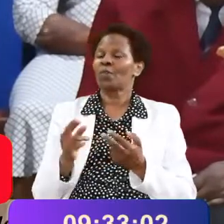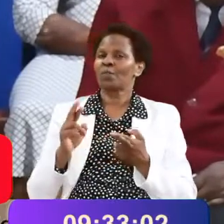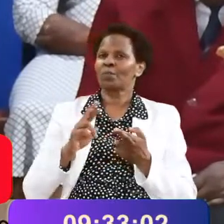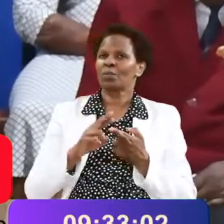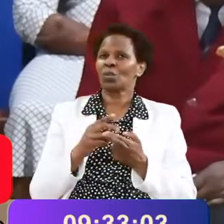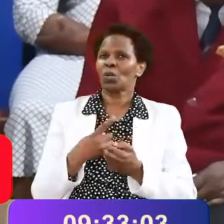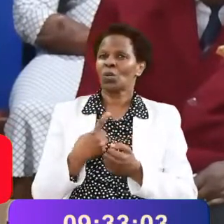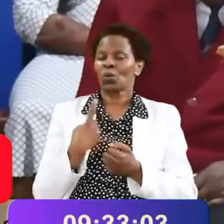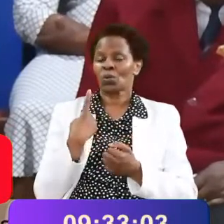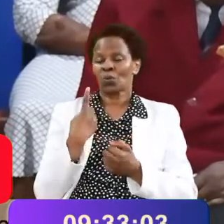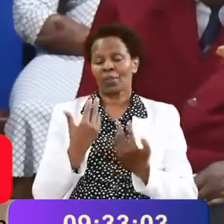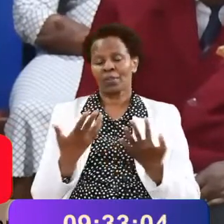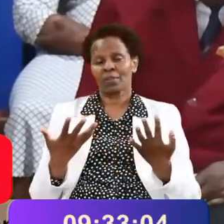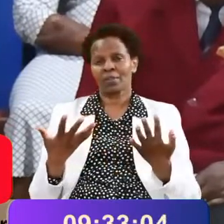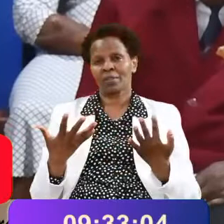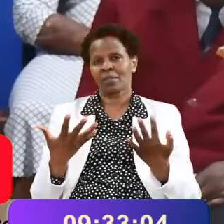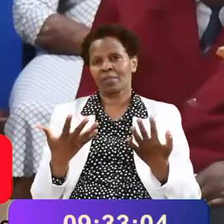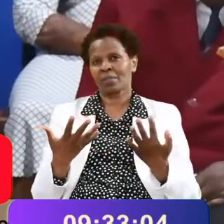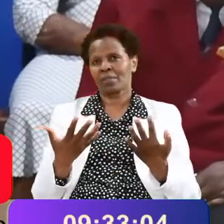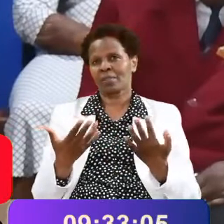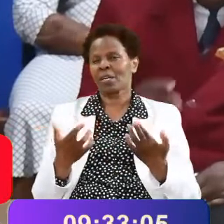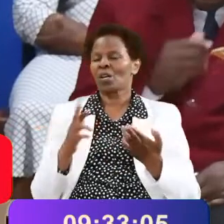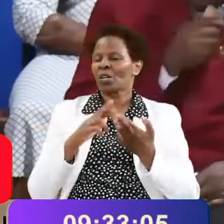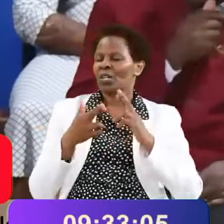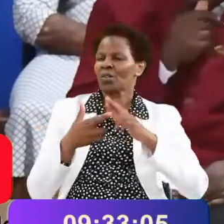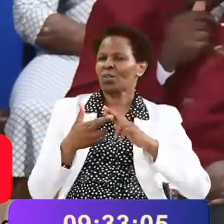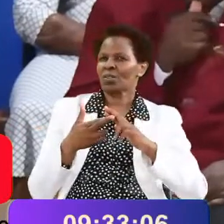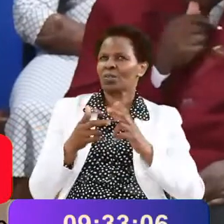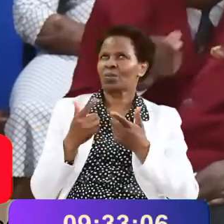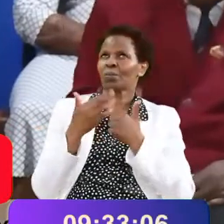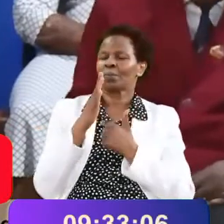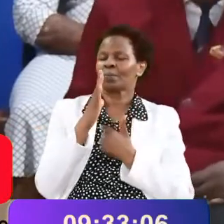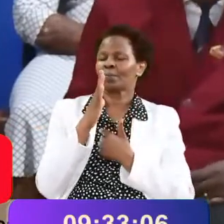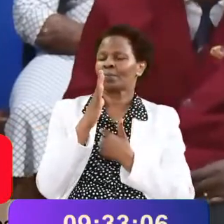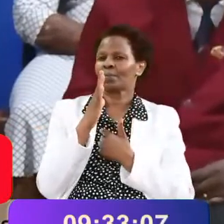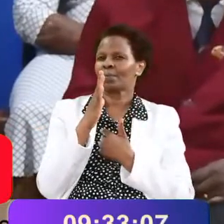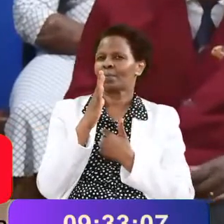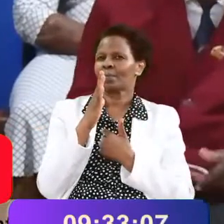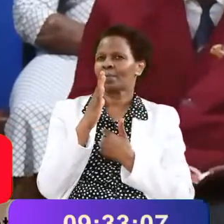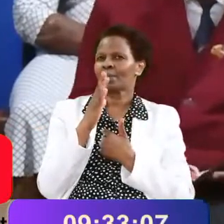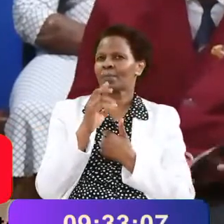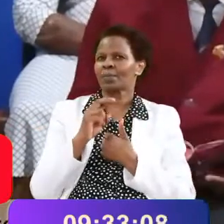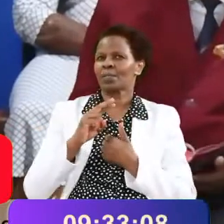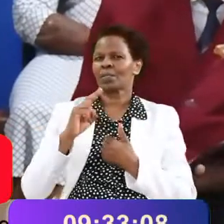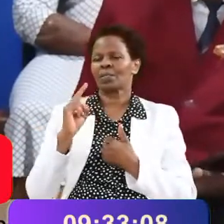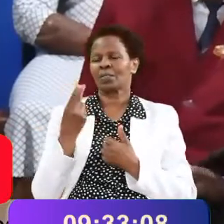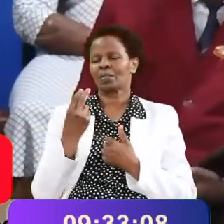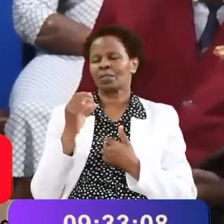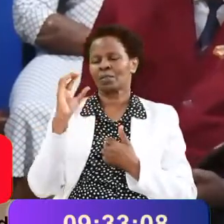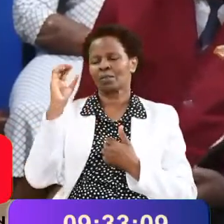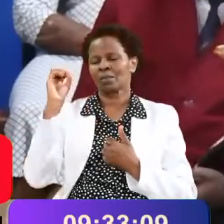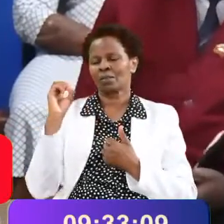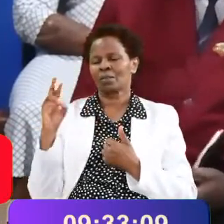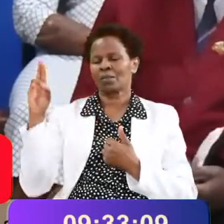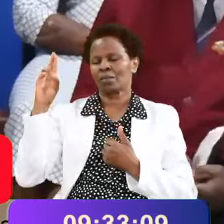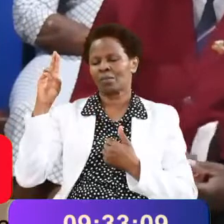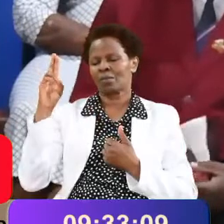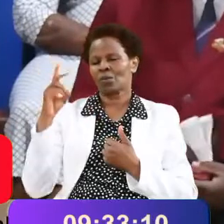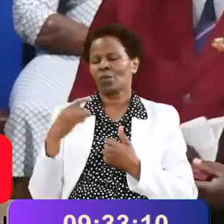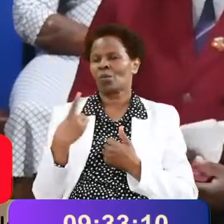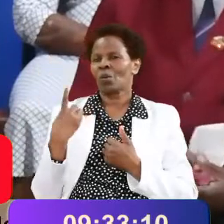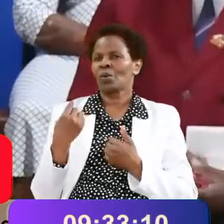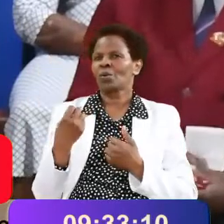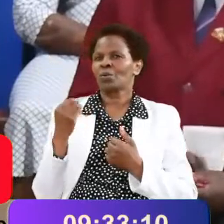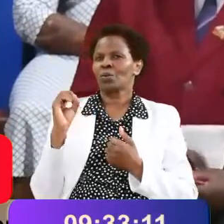of reconciliation. Reconciliation to God. In 2 Corinthians chapter 5 and verse 20, now